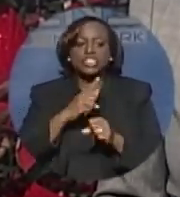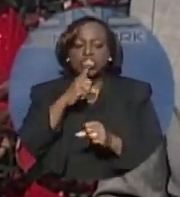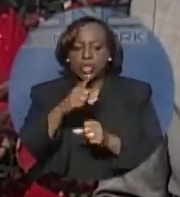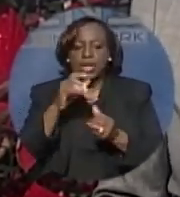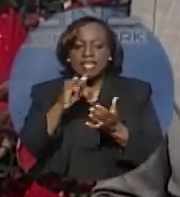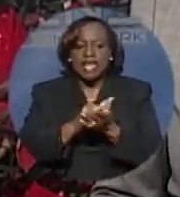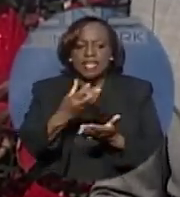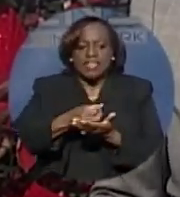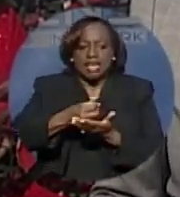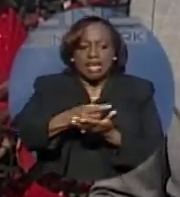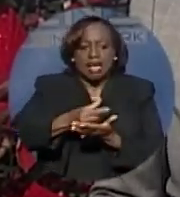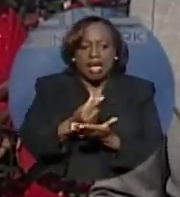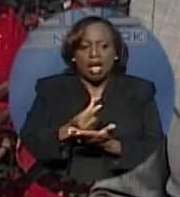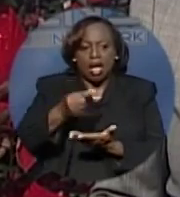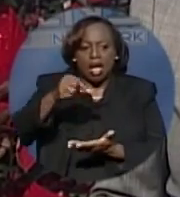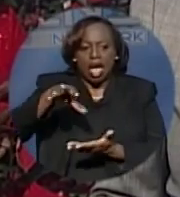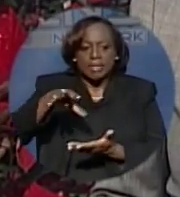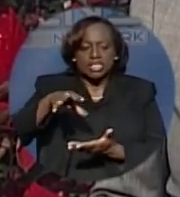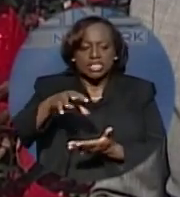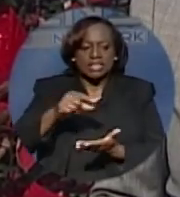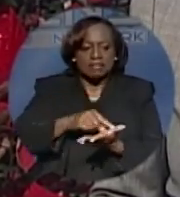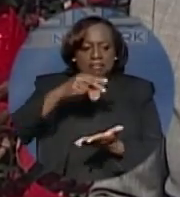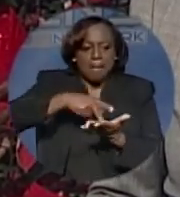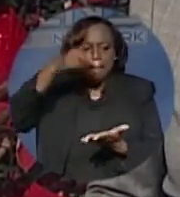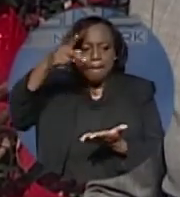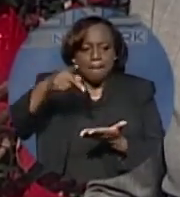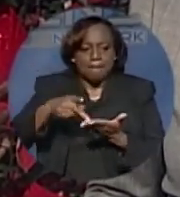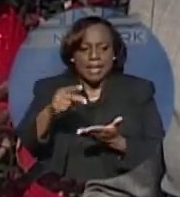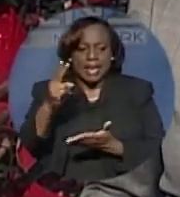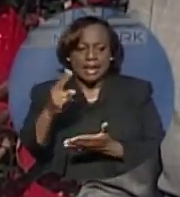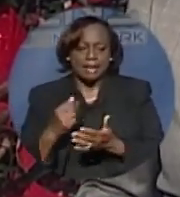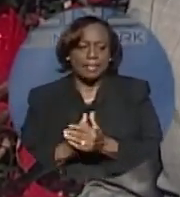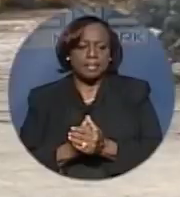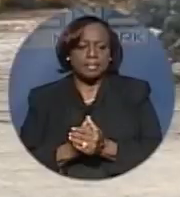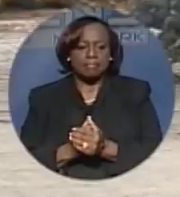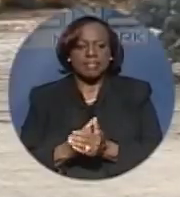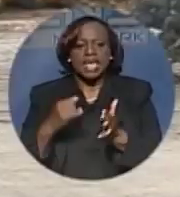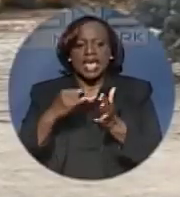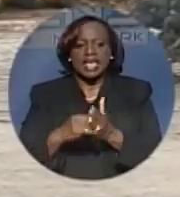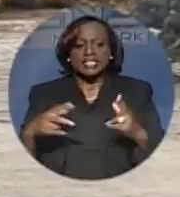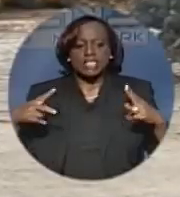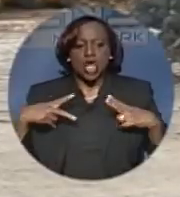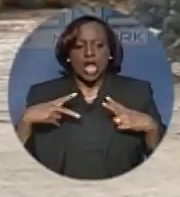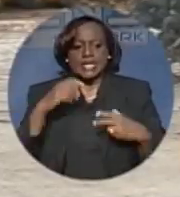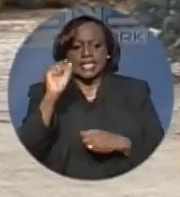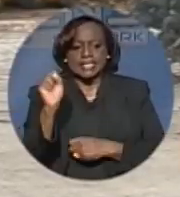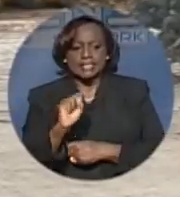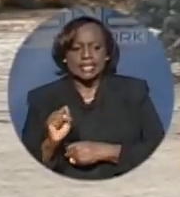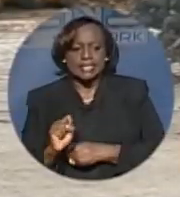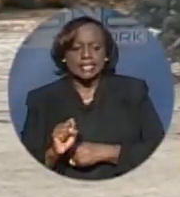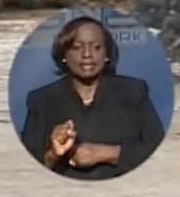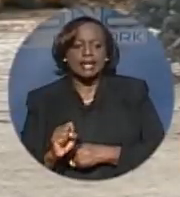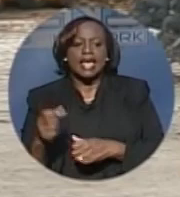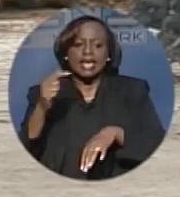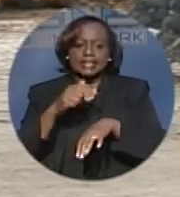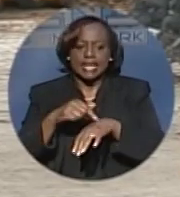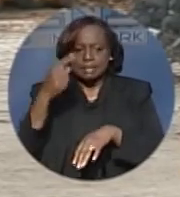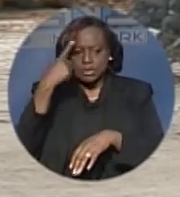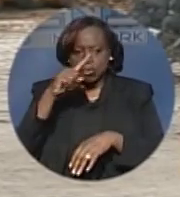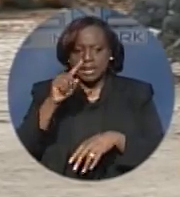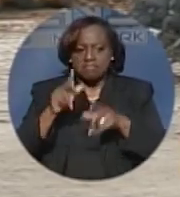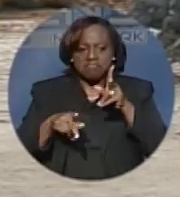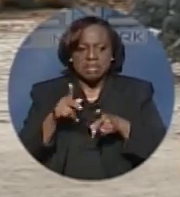and contracted workers are picking up the slack. Here's Fern Carey. It's the holiday season, a time when residents usually produce more